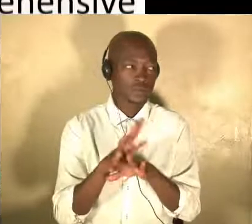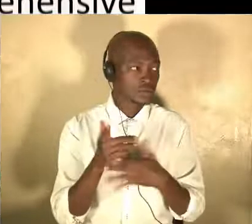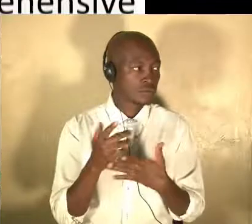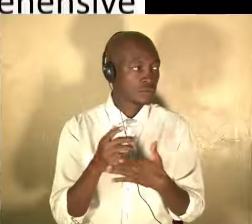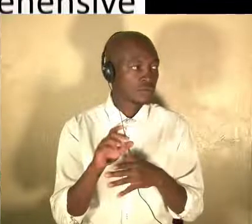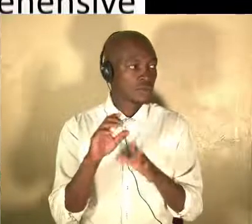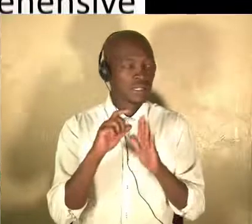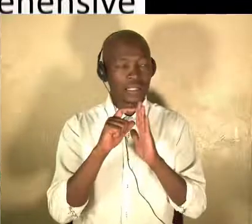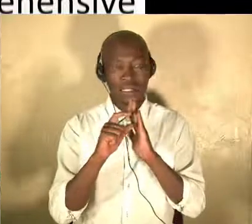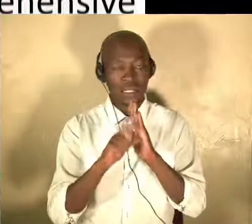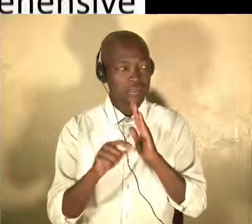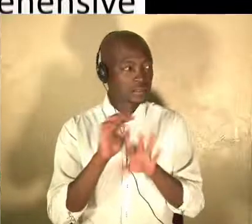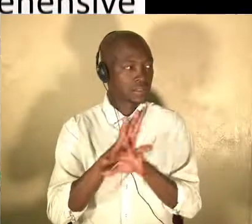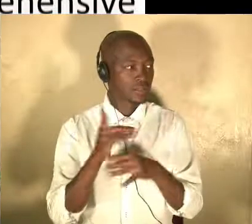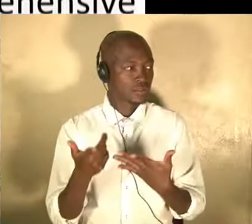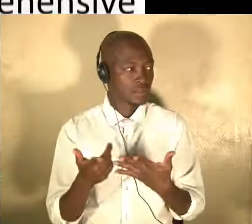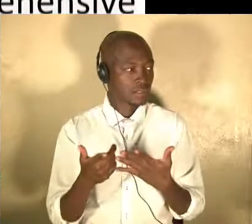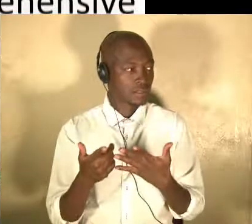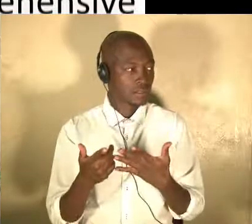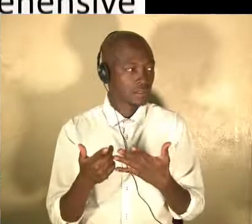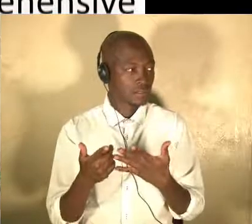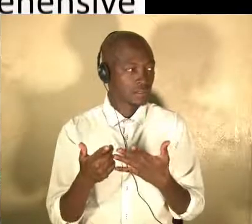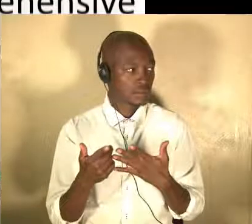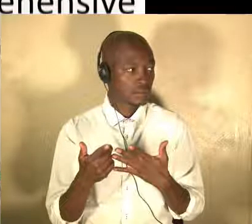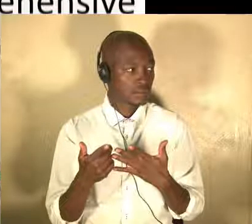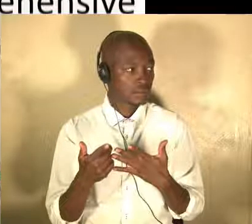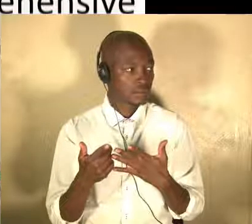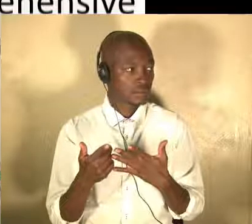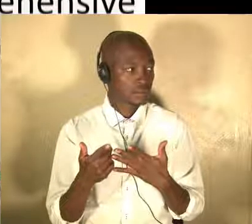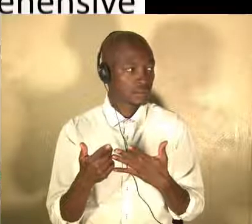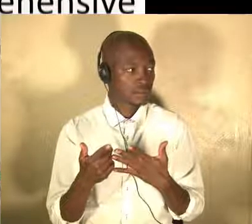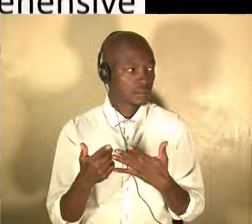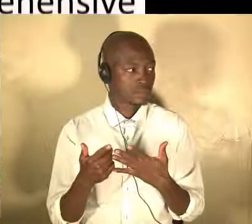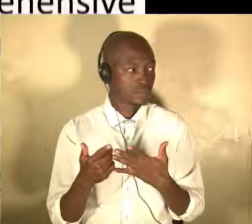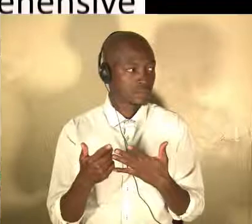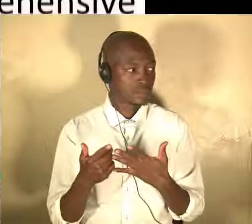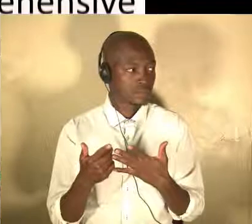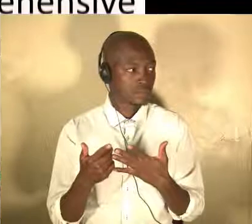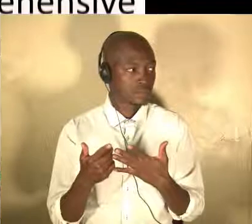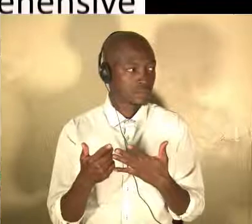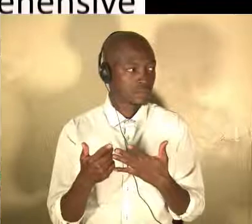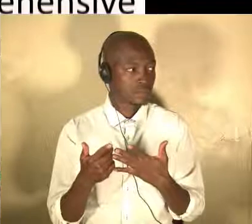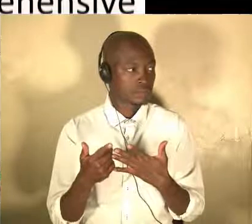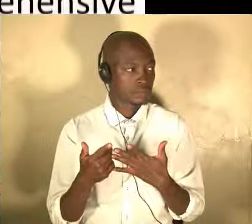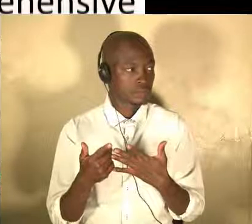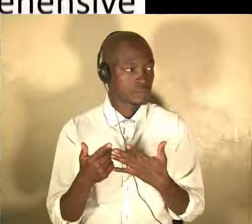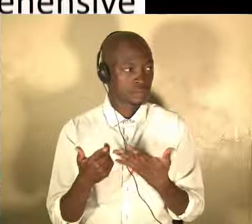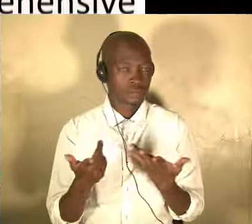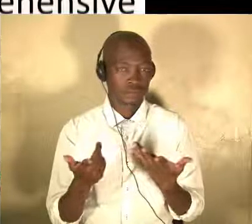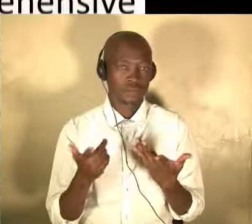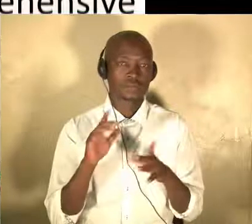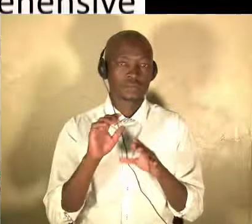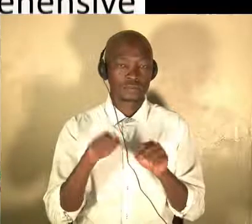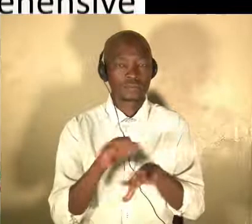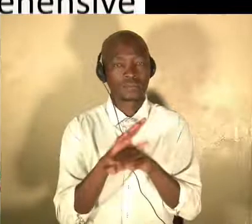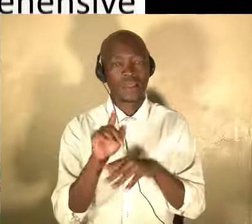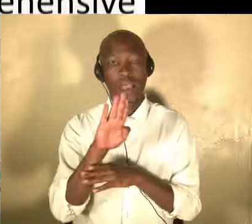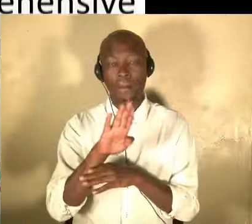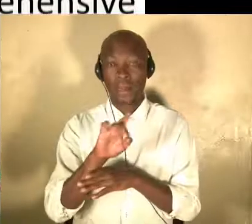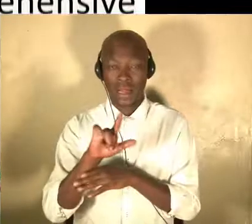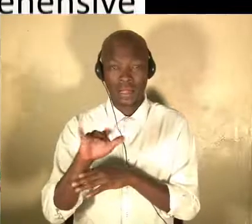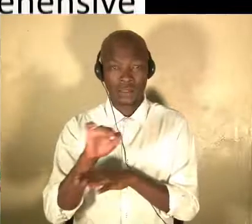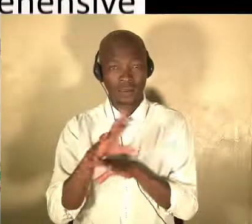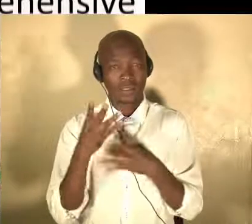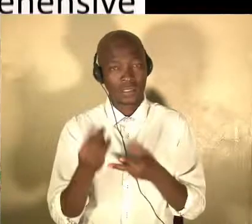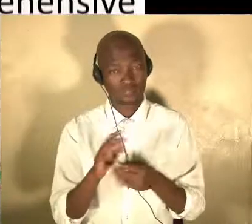care provisions in the Act, because the foster care system has a